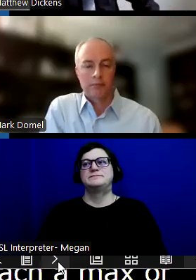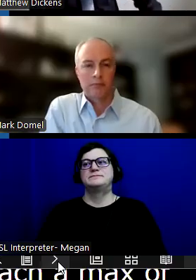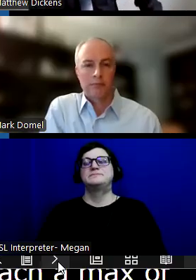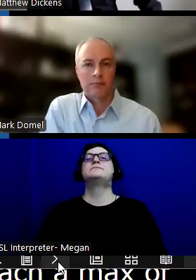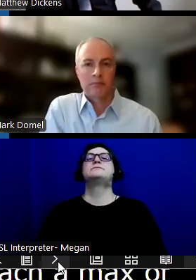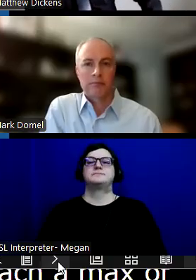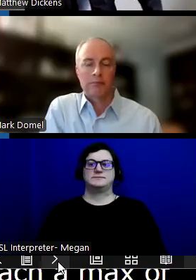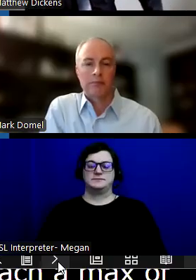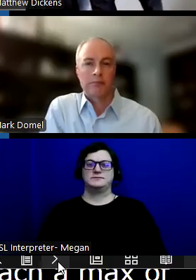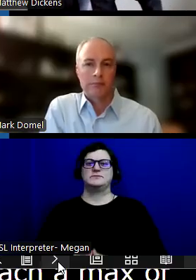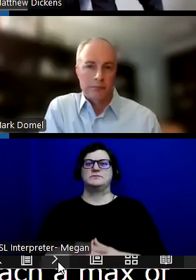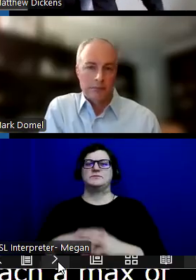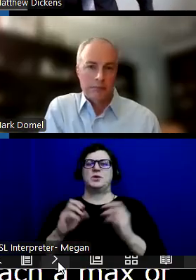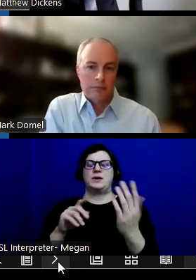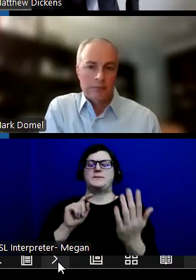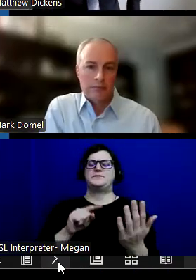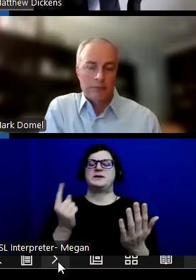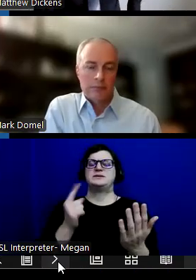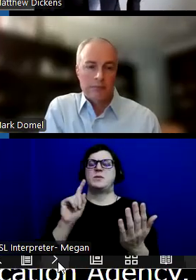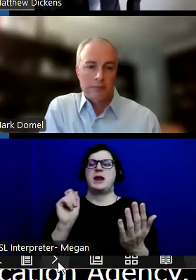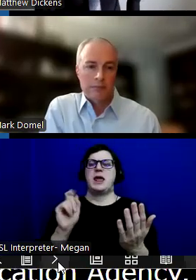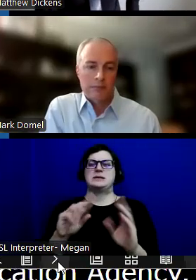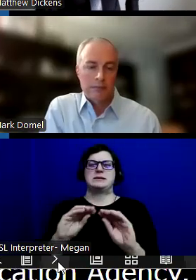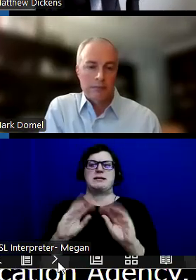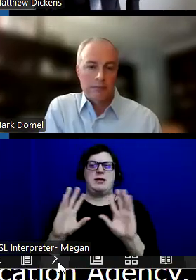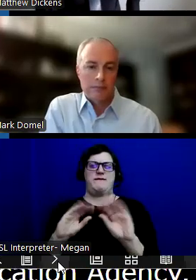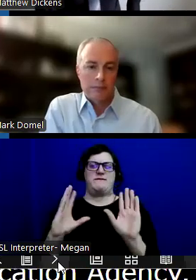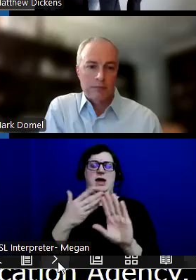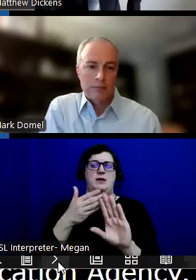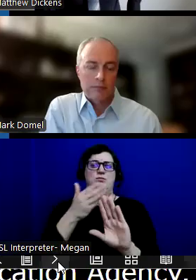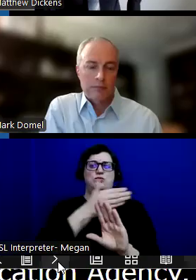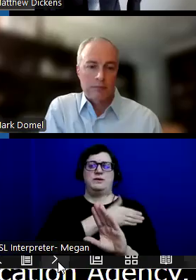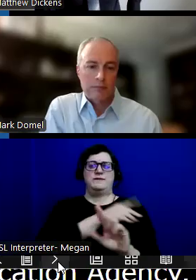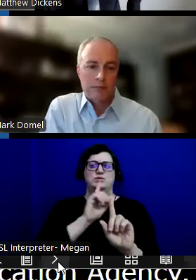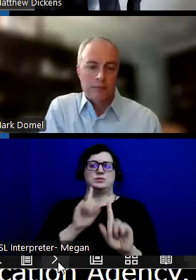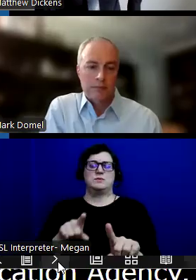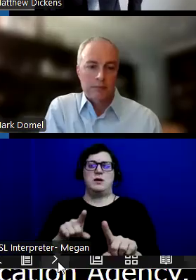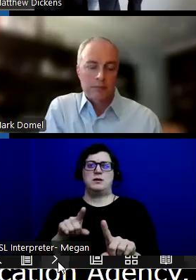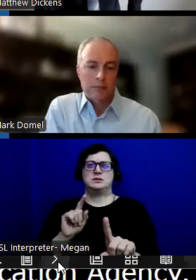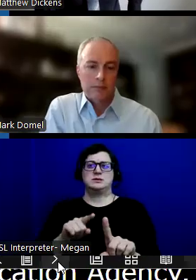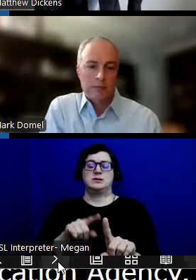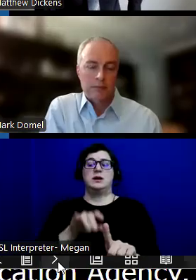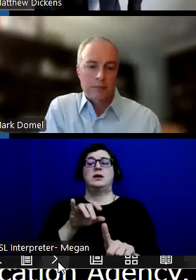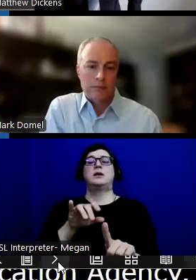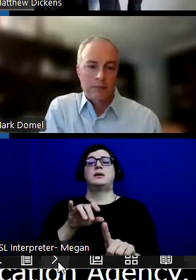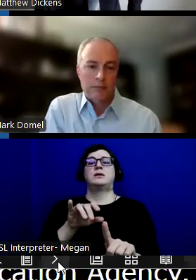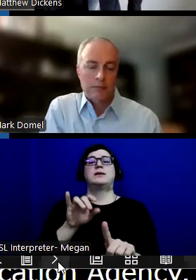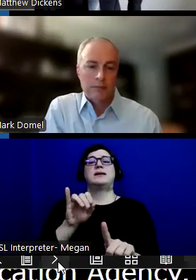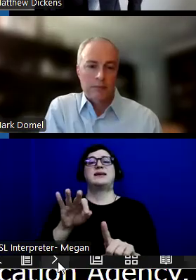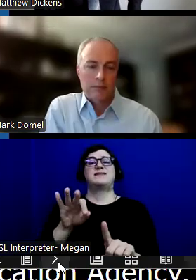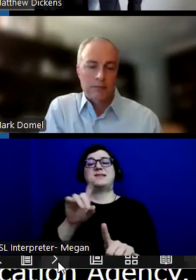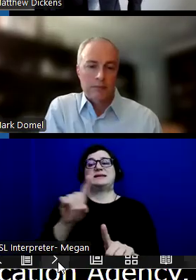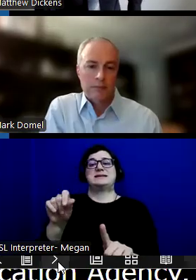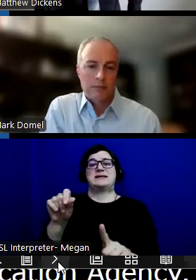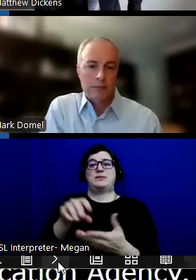Okay, I'm asking, someone asked for you to clarify a previous response. If the disabled child is already in